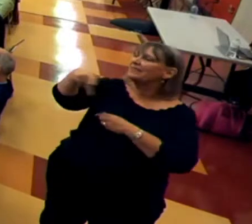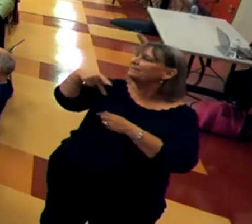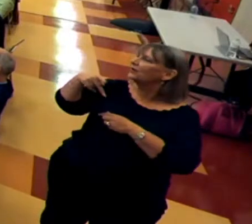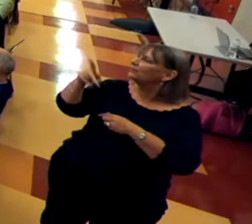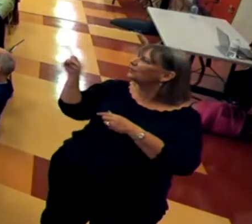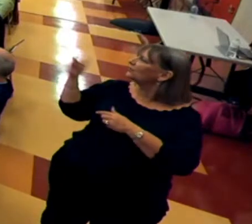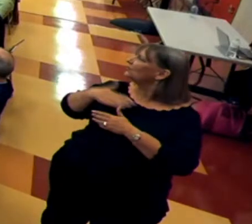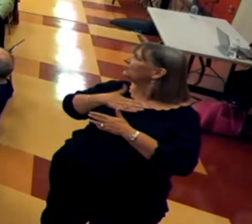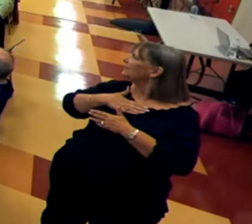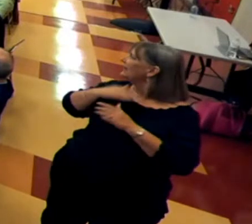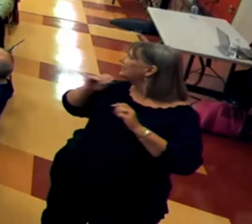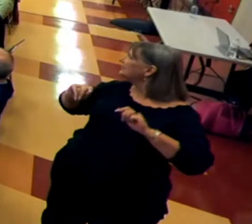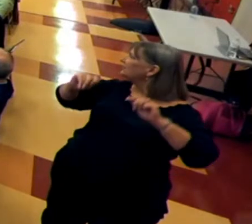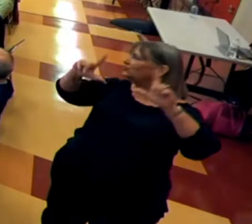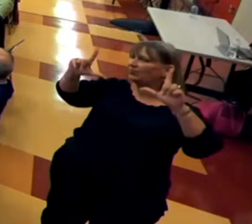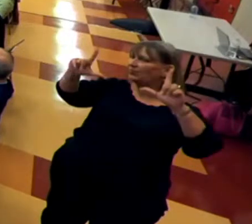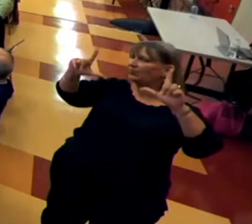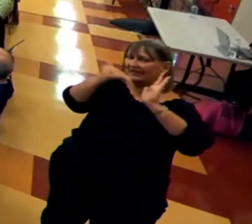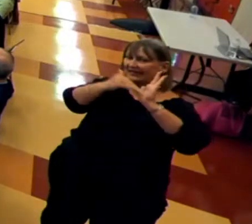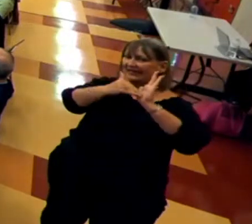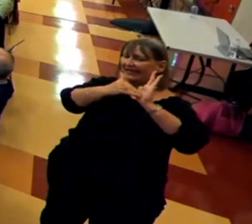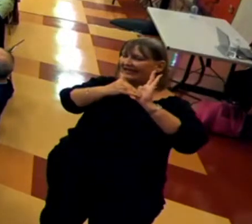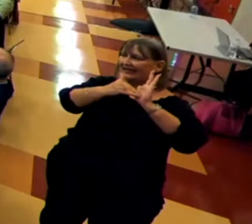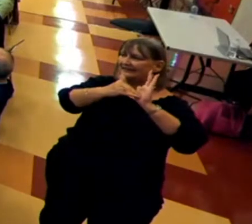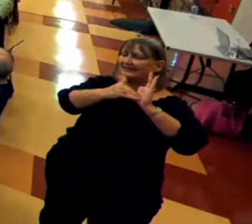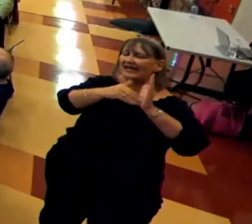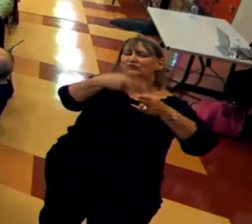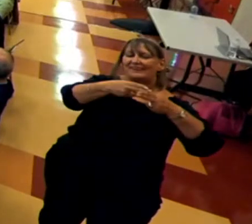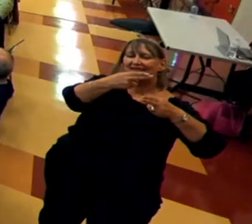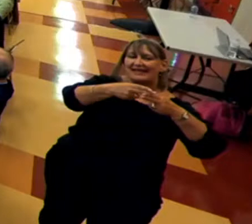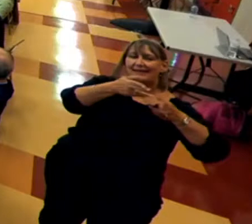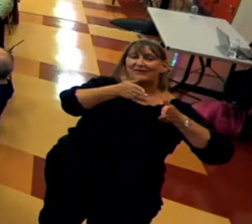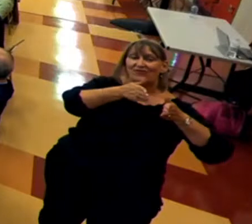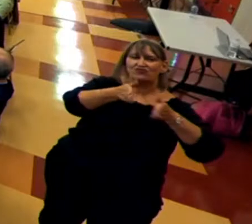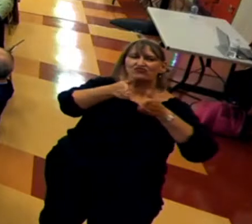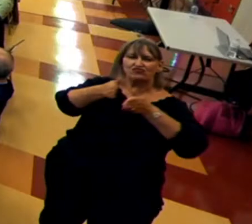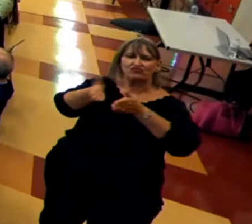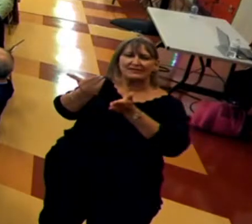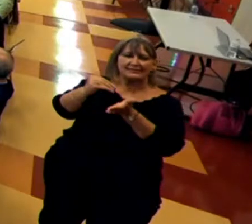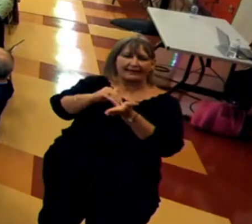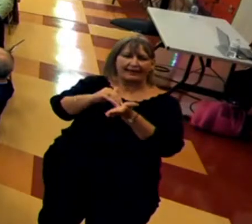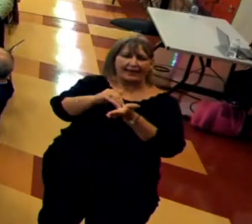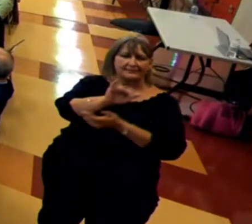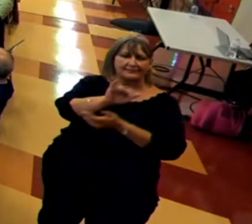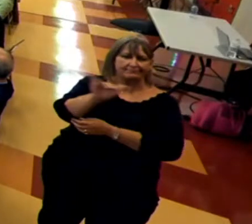back up again? I'm And then sorry, can you Eliana. just go over the street names? Sure, yes.